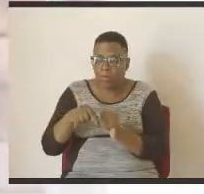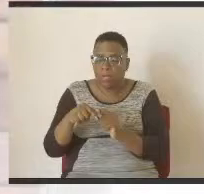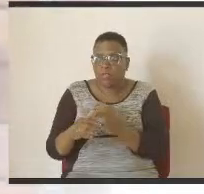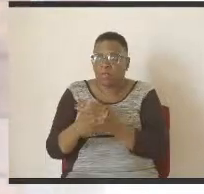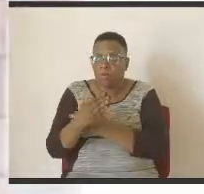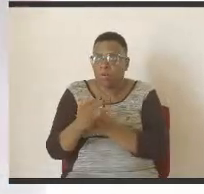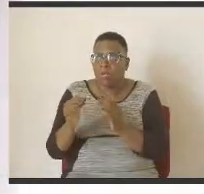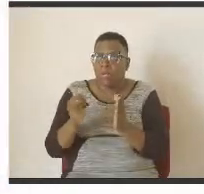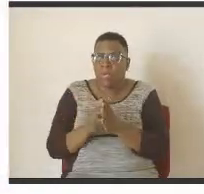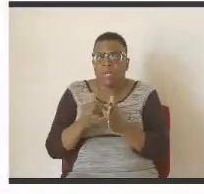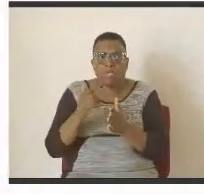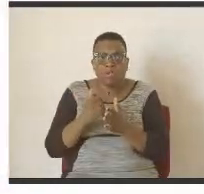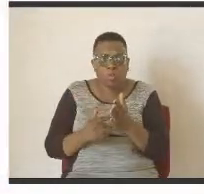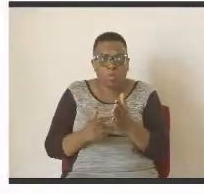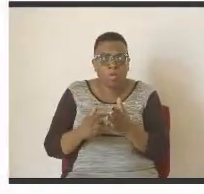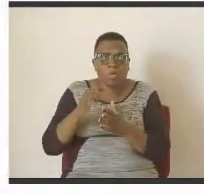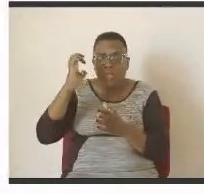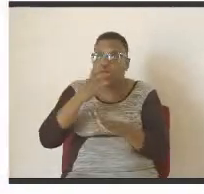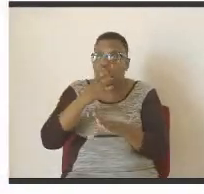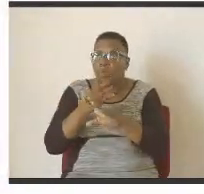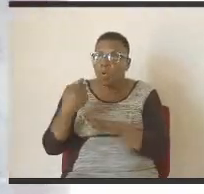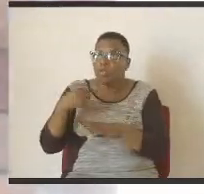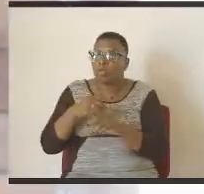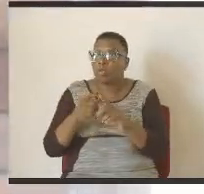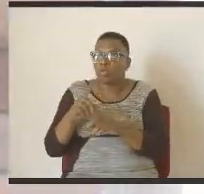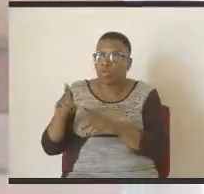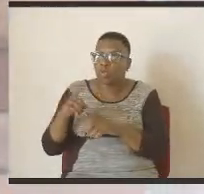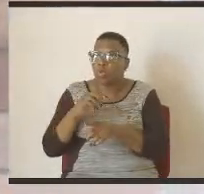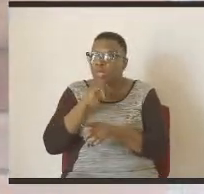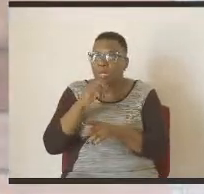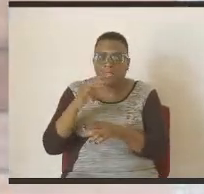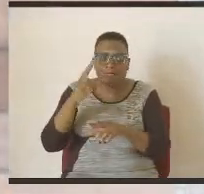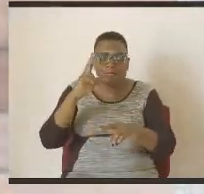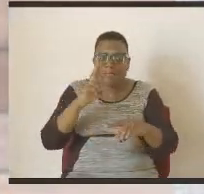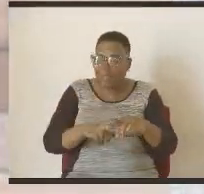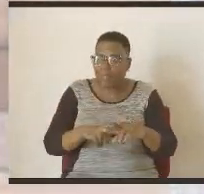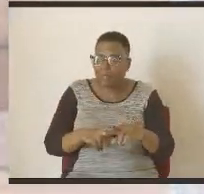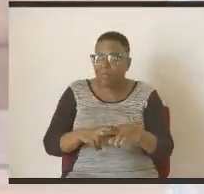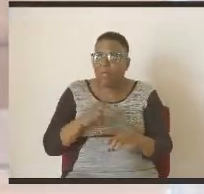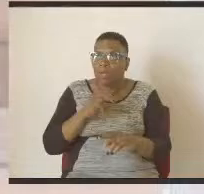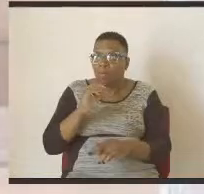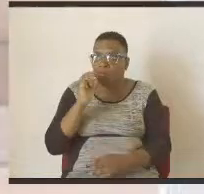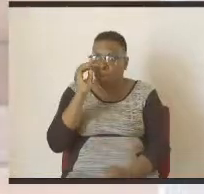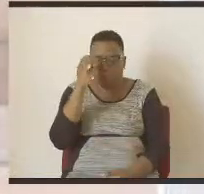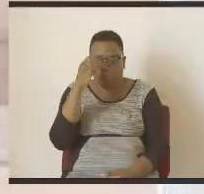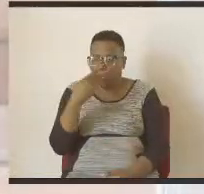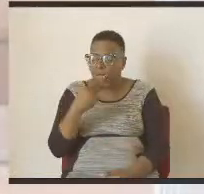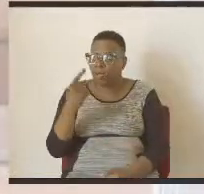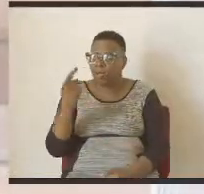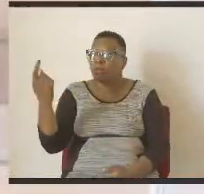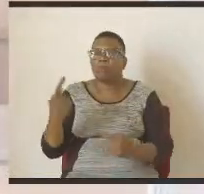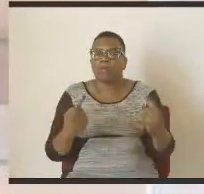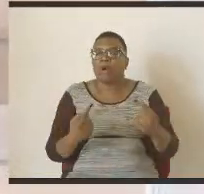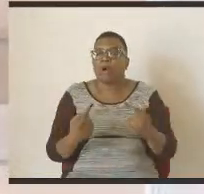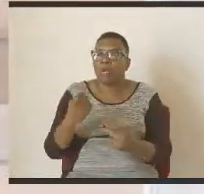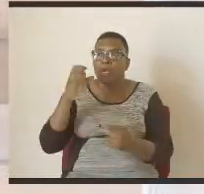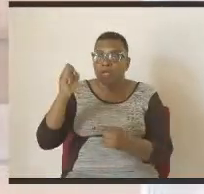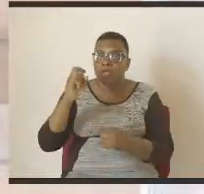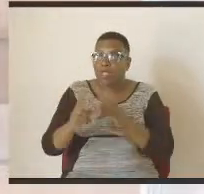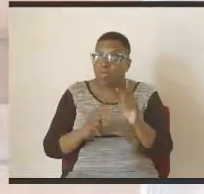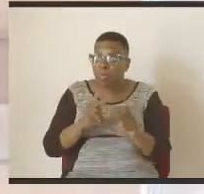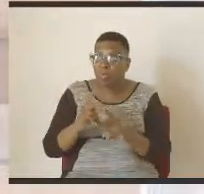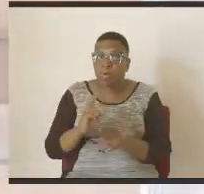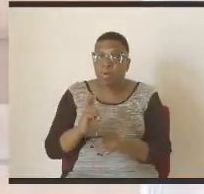what he wants us to do. Not sit and be pretty. Gather his people, because the